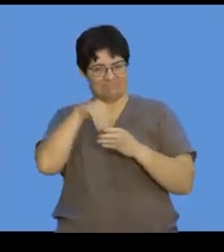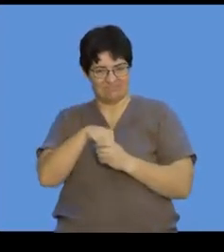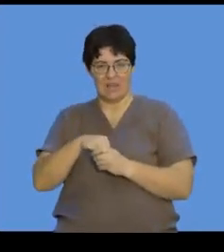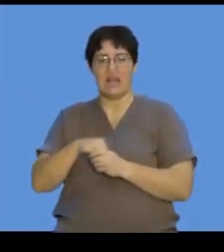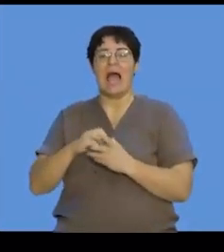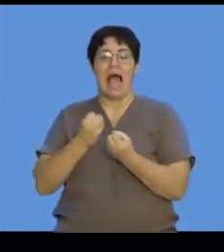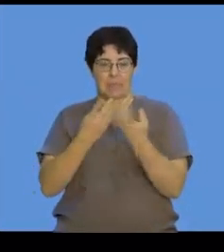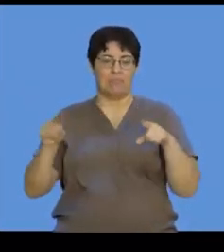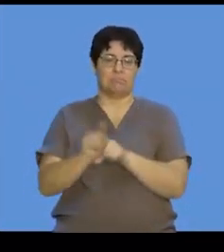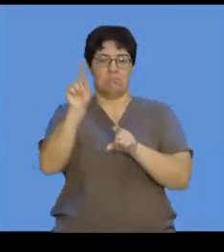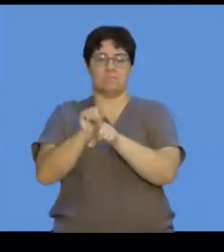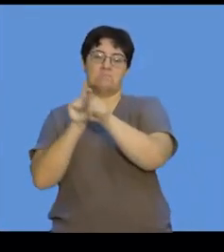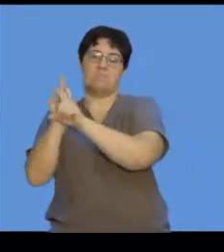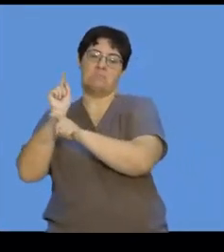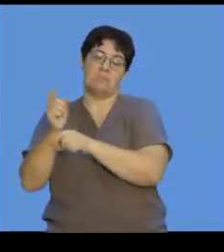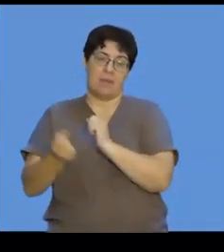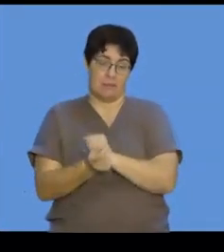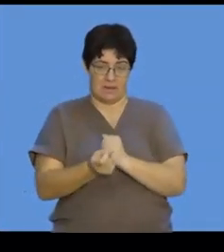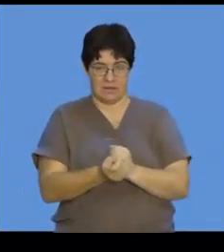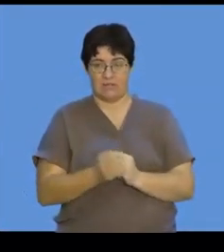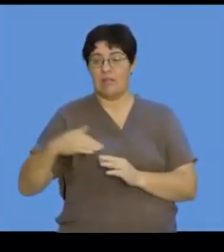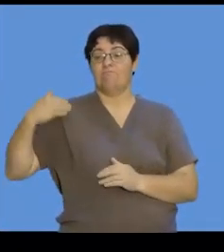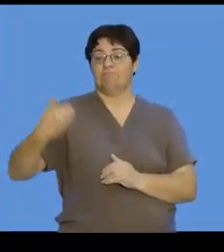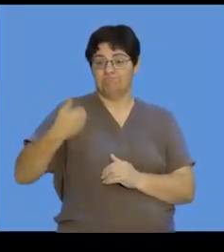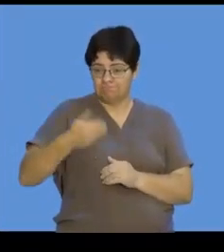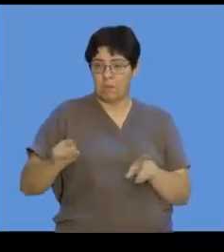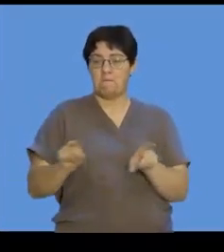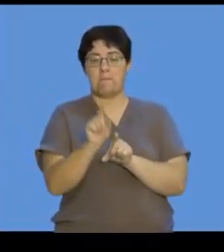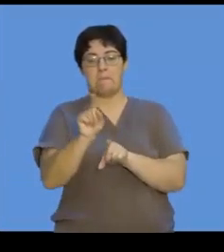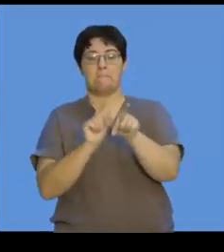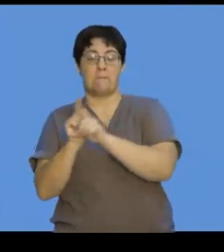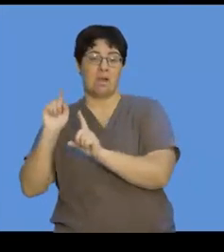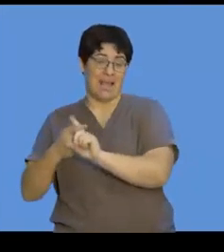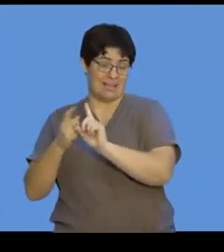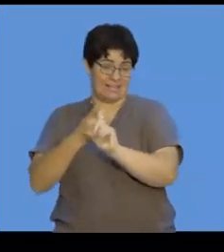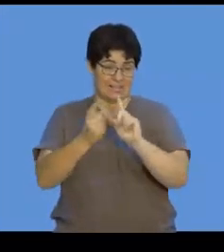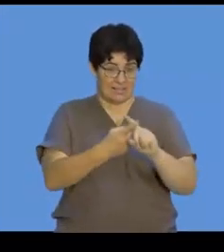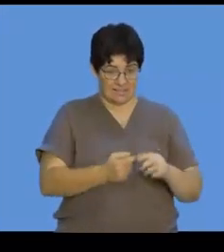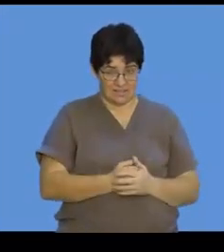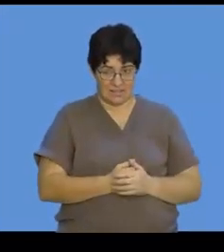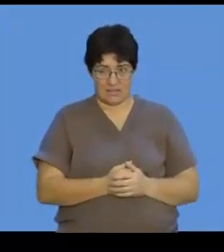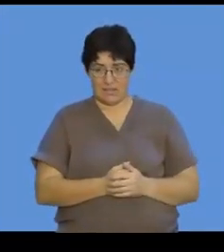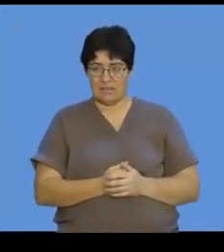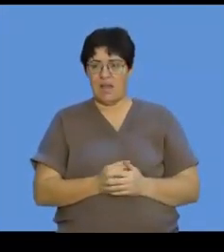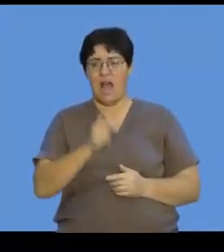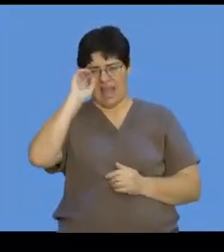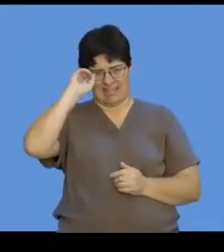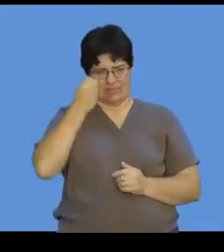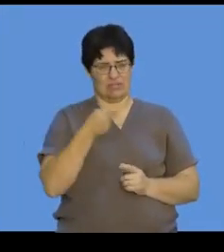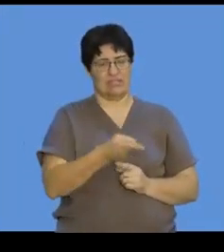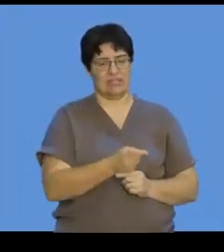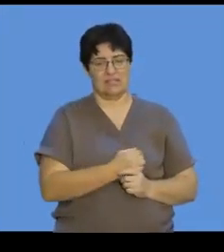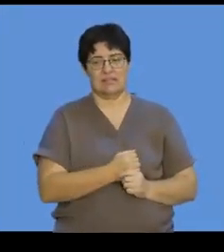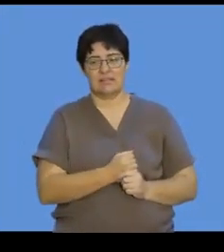of collisions. So when we talk about frequency of collisions, it's a very interesting